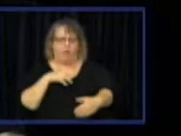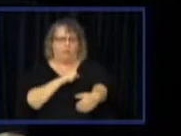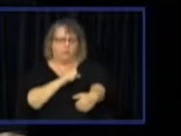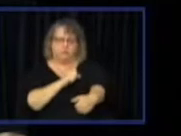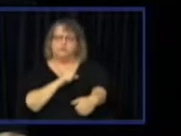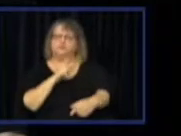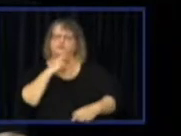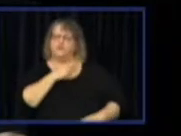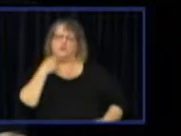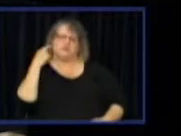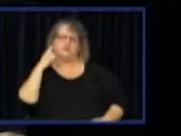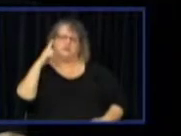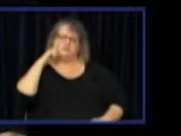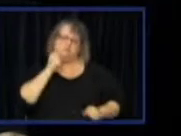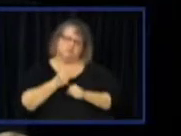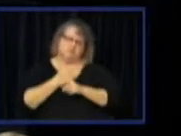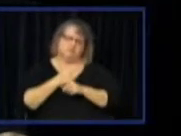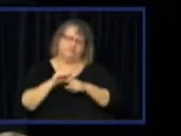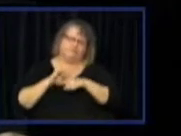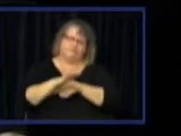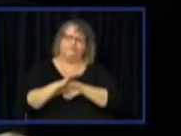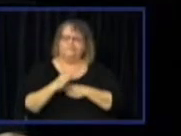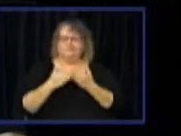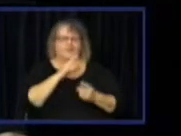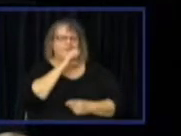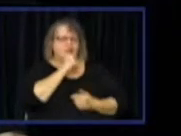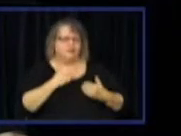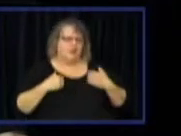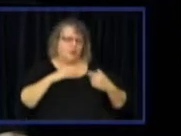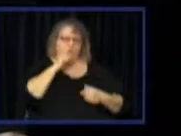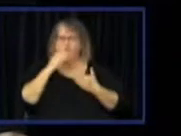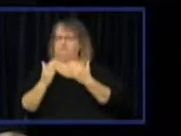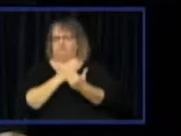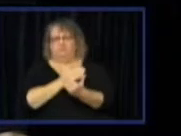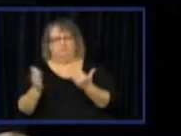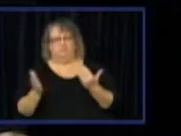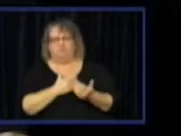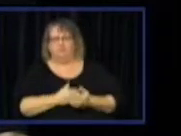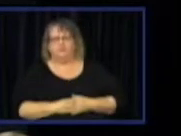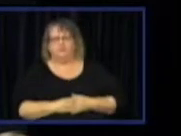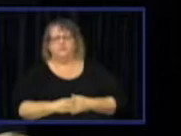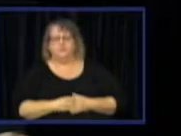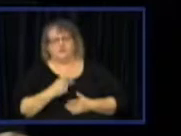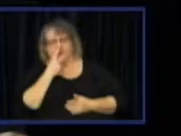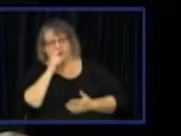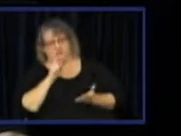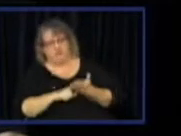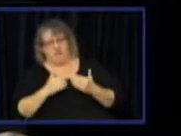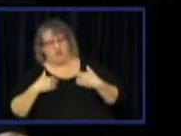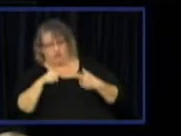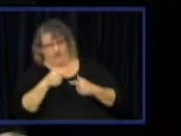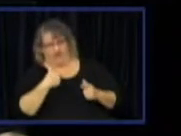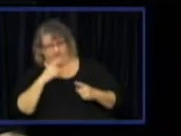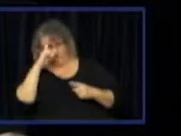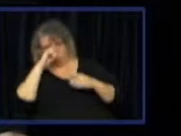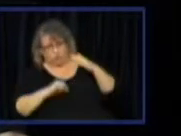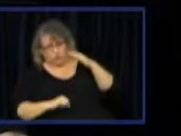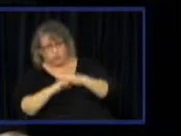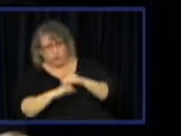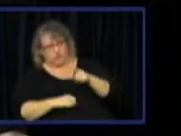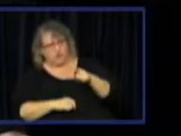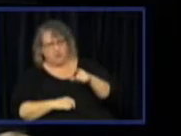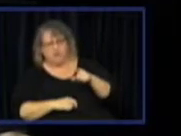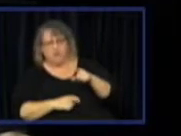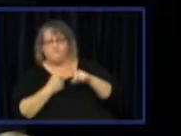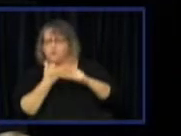major risk factor for stroke regardless of age. And so most commonly when we see younger people with strokes, it's not